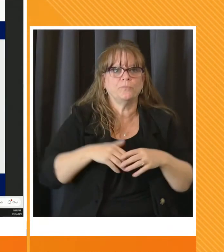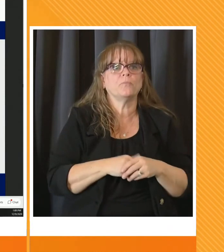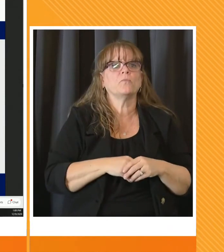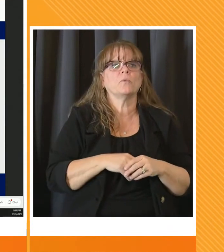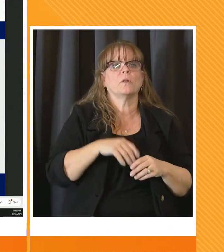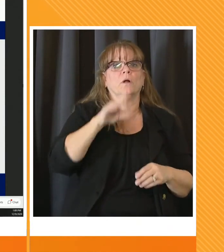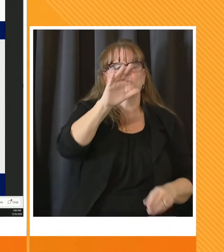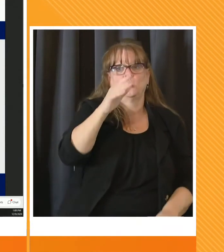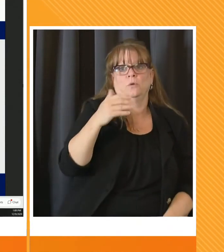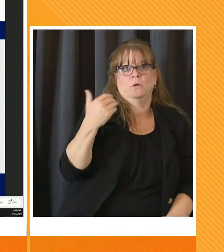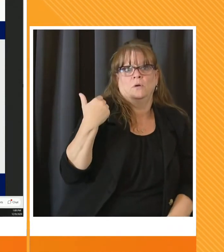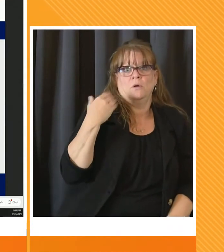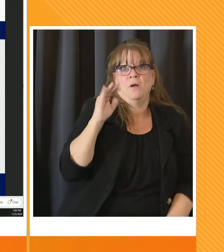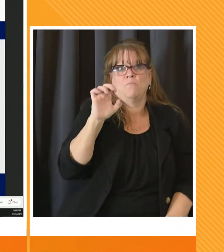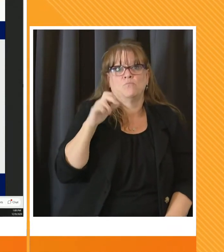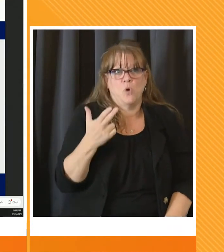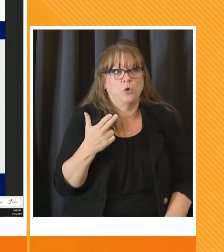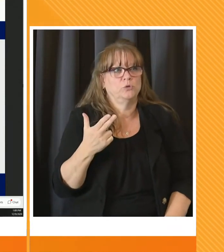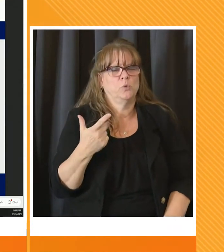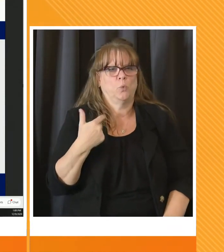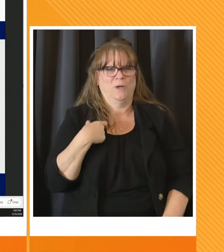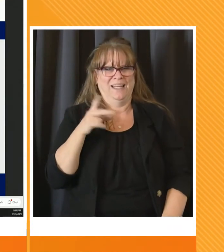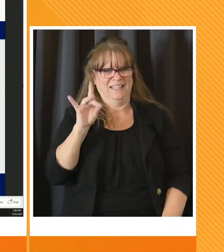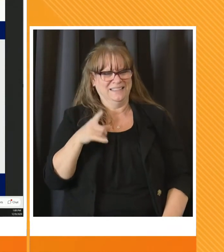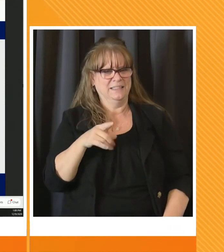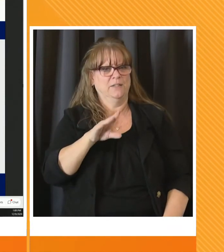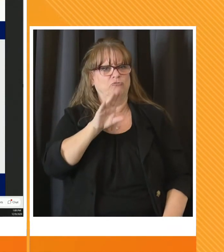and PPE was one of the rate limiting factors